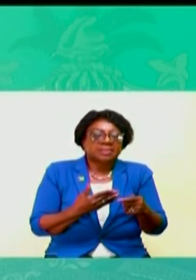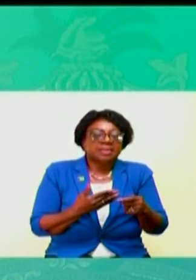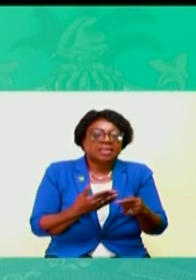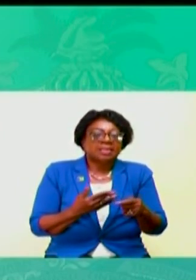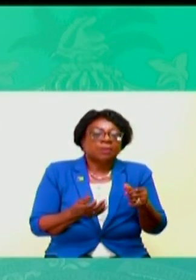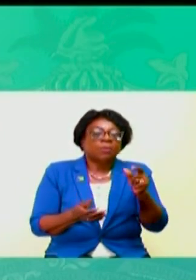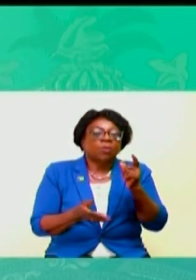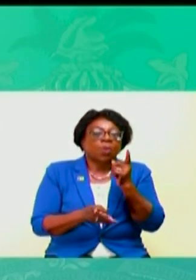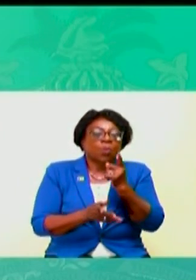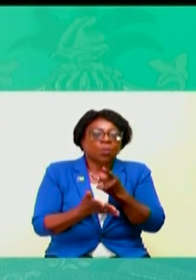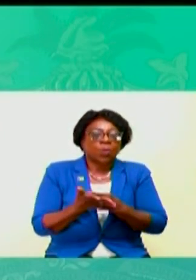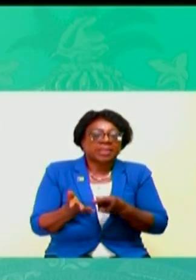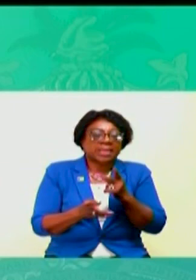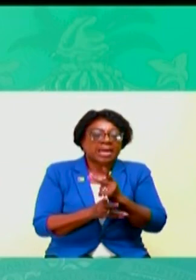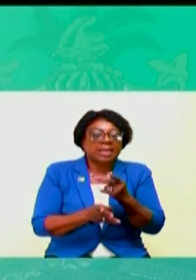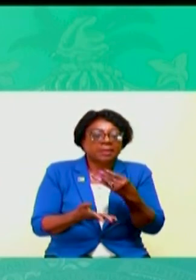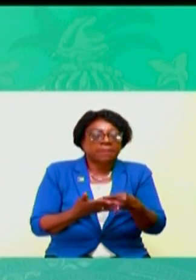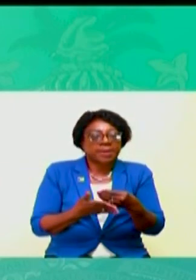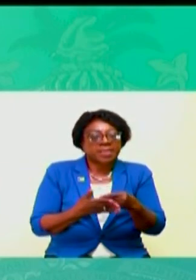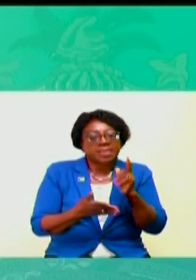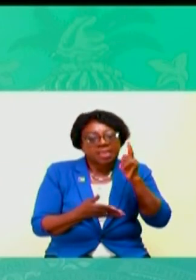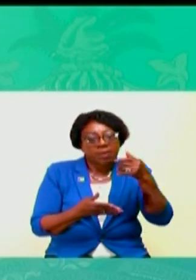year. Okay. This.